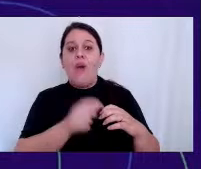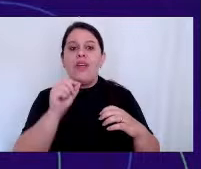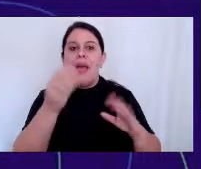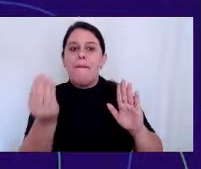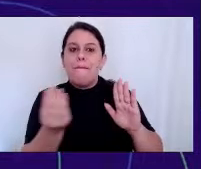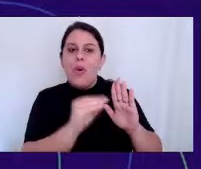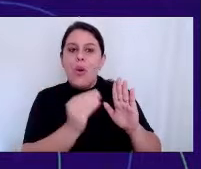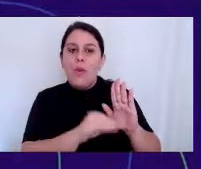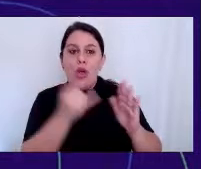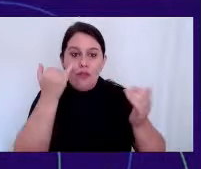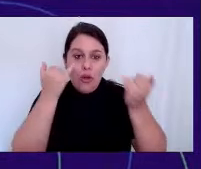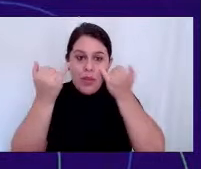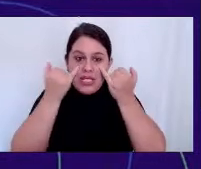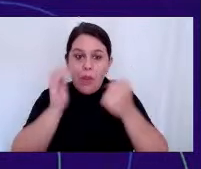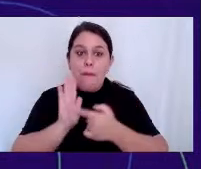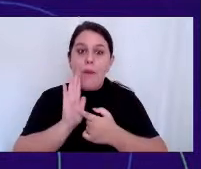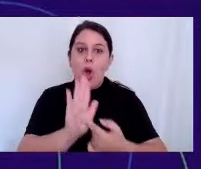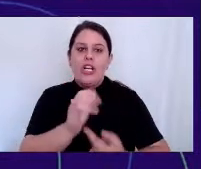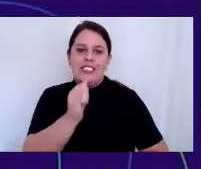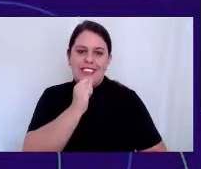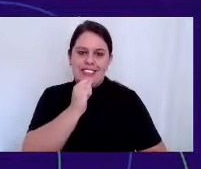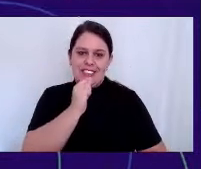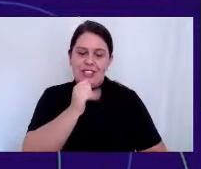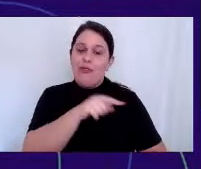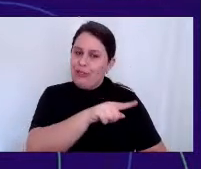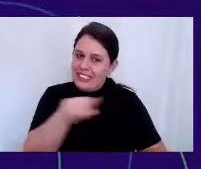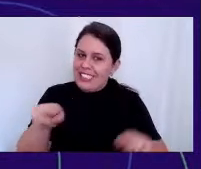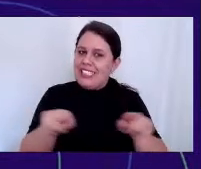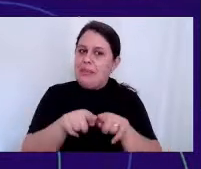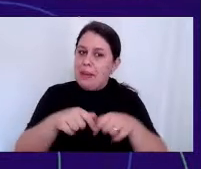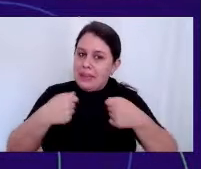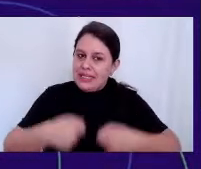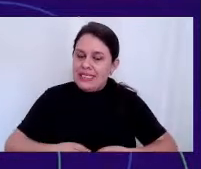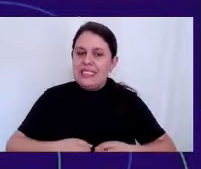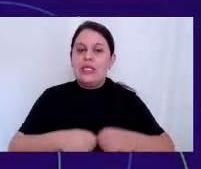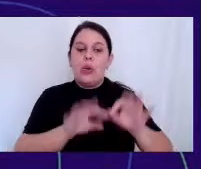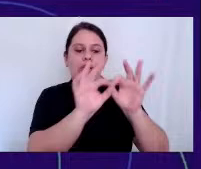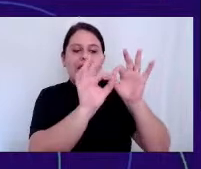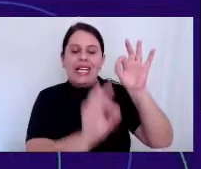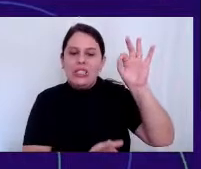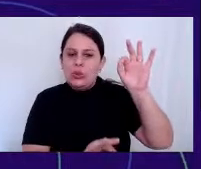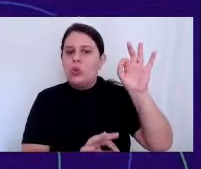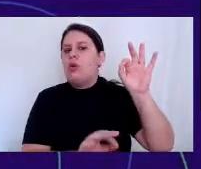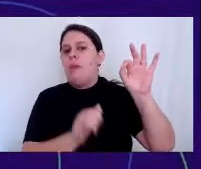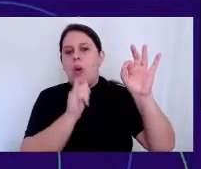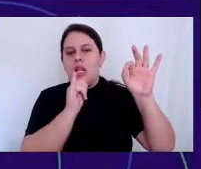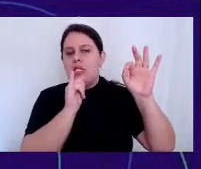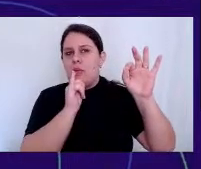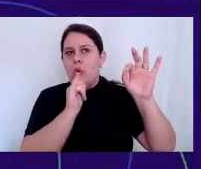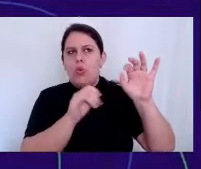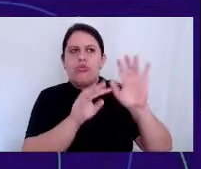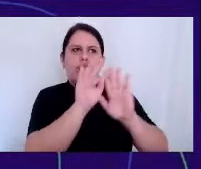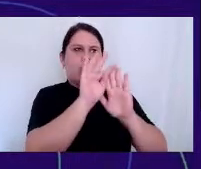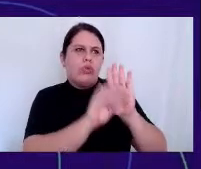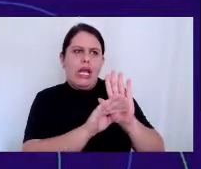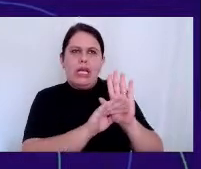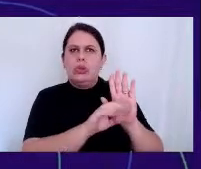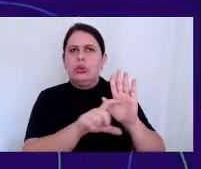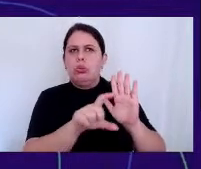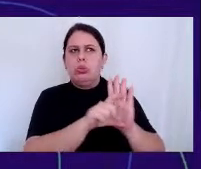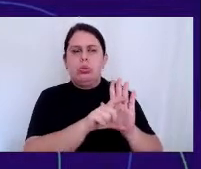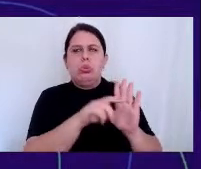length. I think more often than not, if you want ChatGPT, for example, to produce a text, maybe this is going to be too